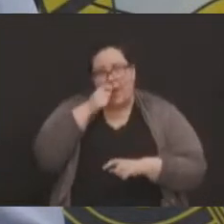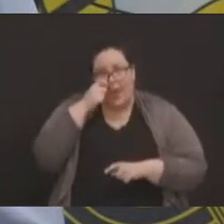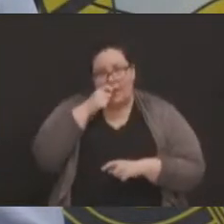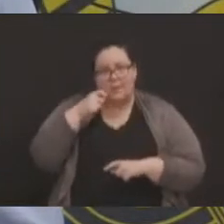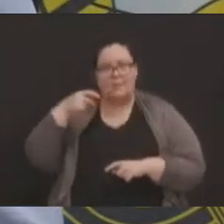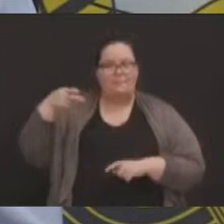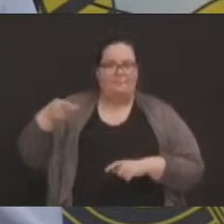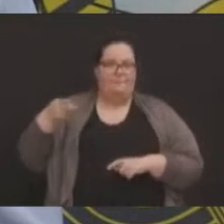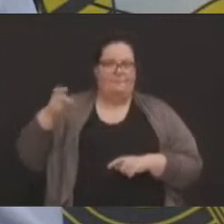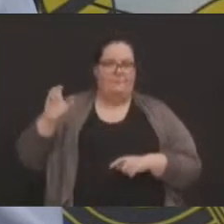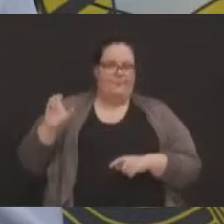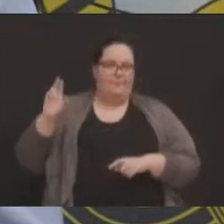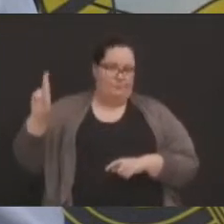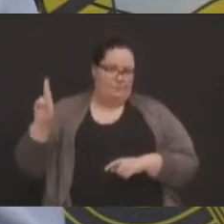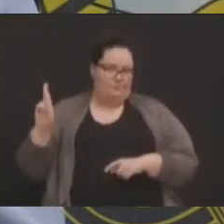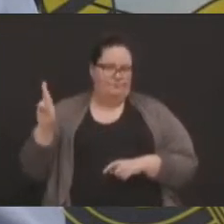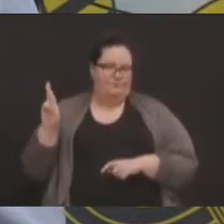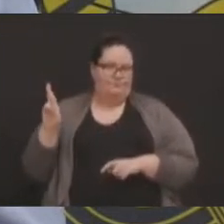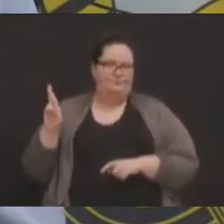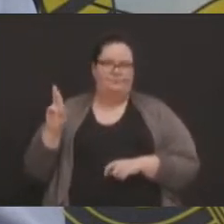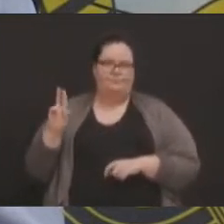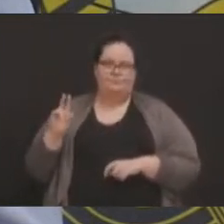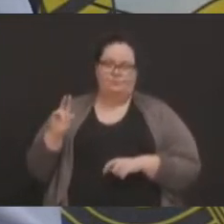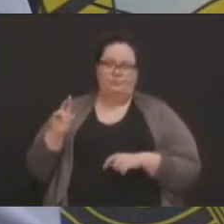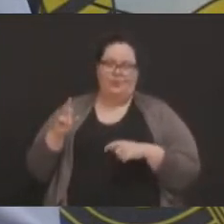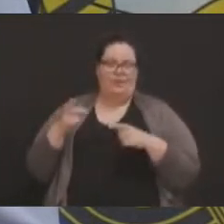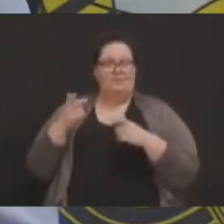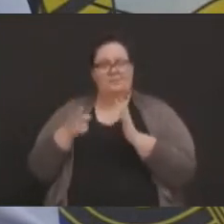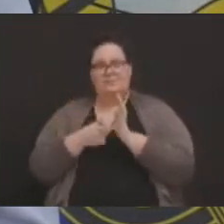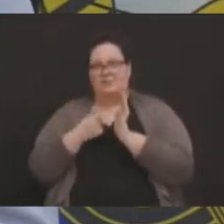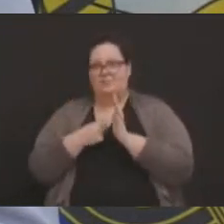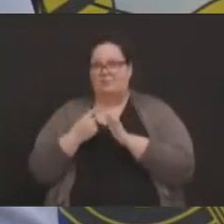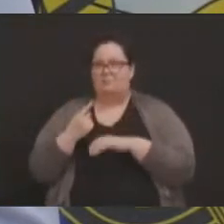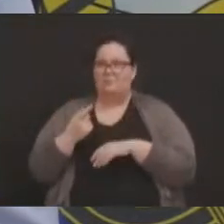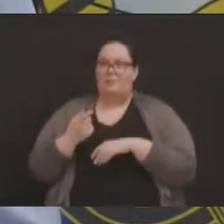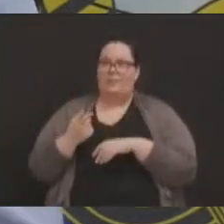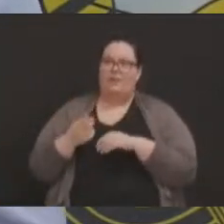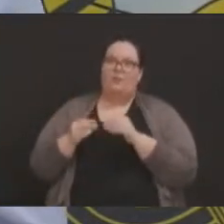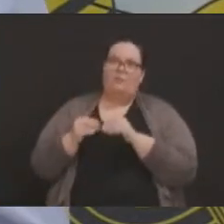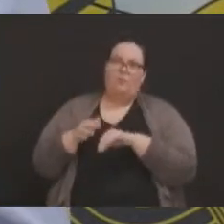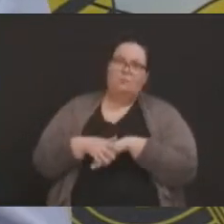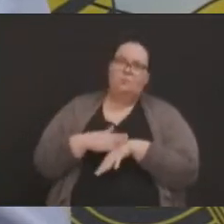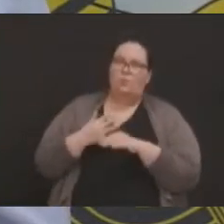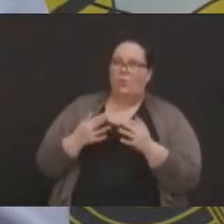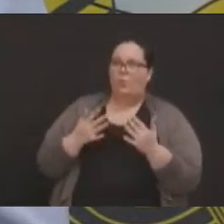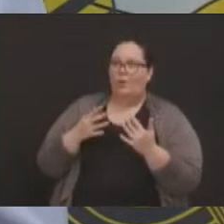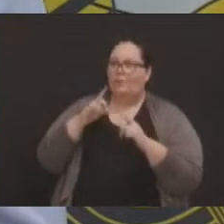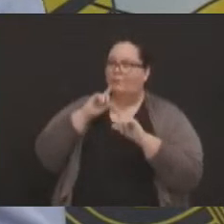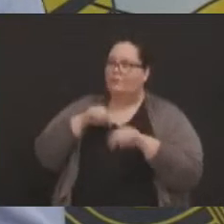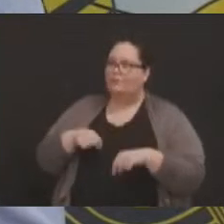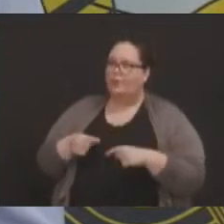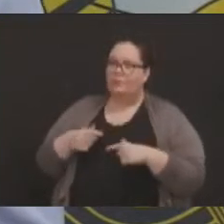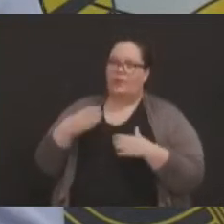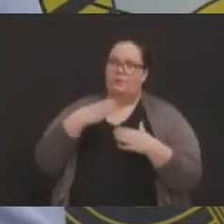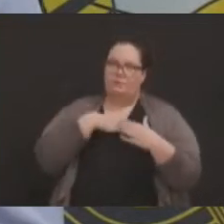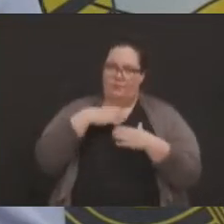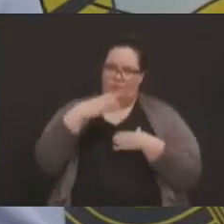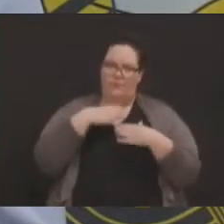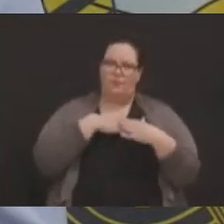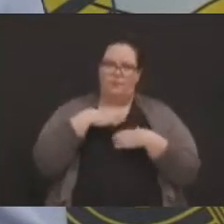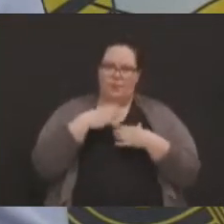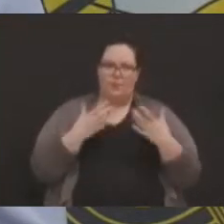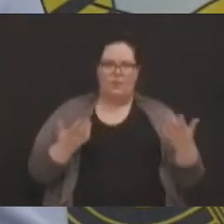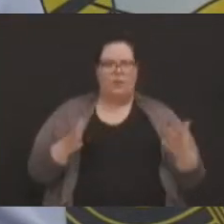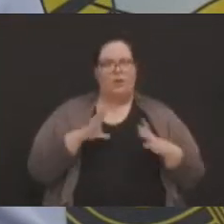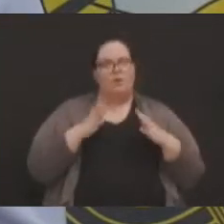complaints about people not really wanting to self-isolate during that time because it is inconvenient. But we are asking that everybody do this for the province. This